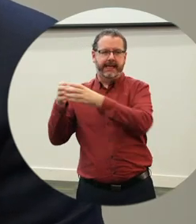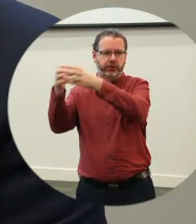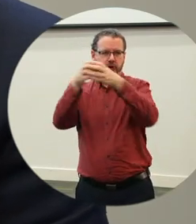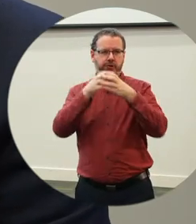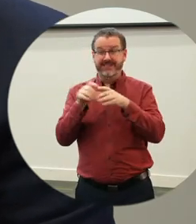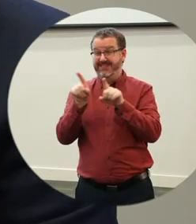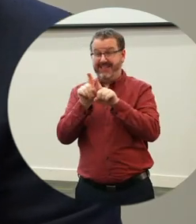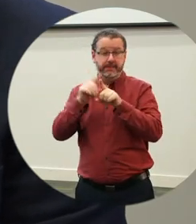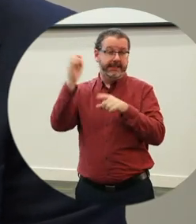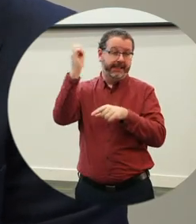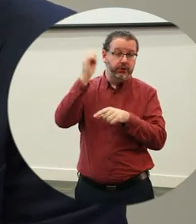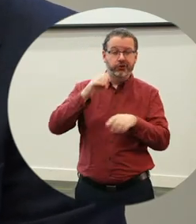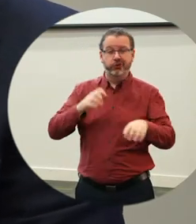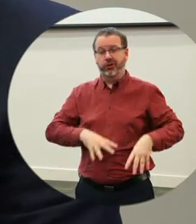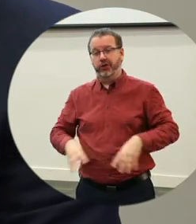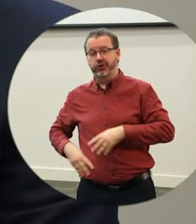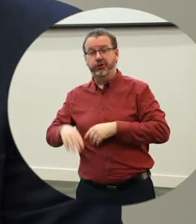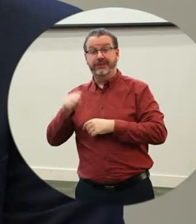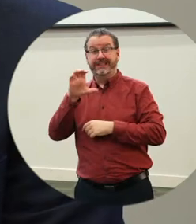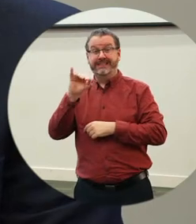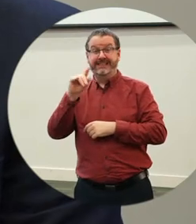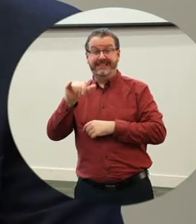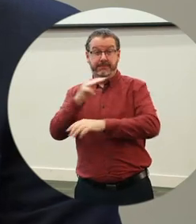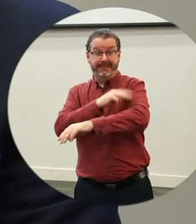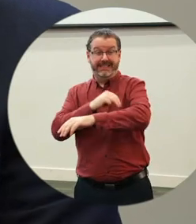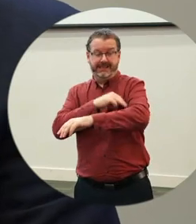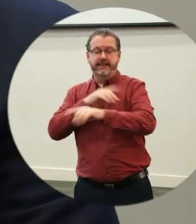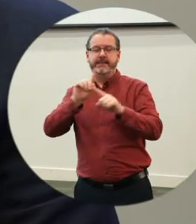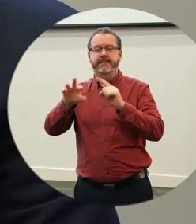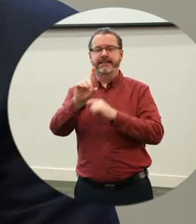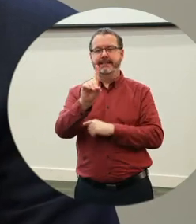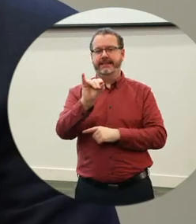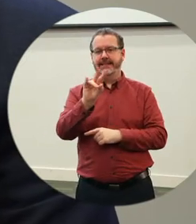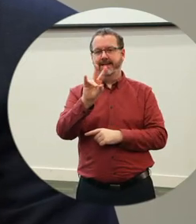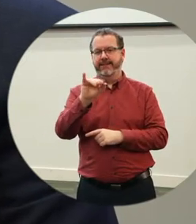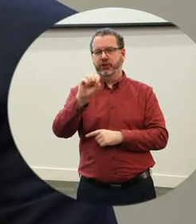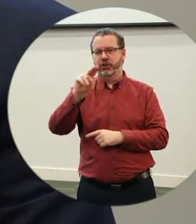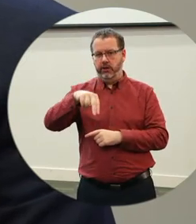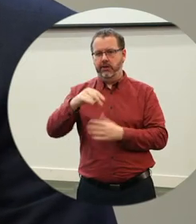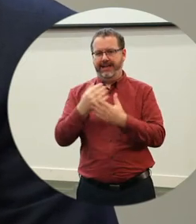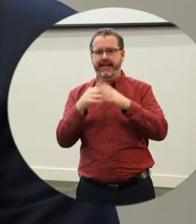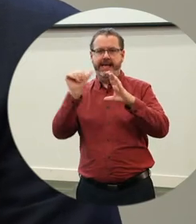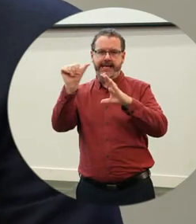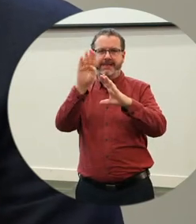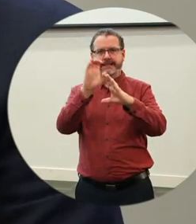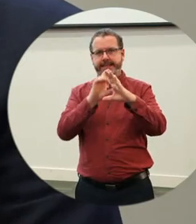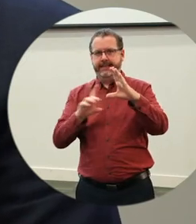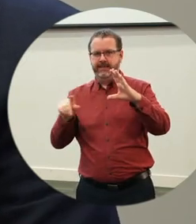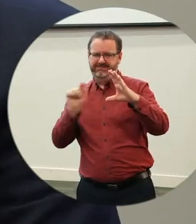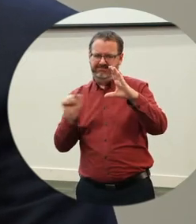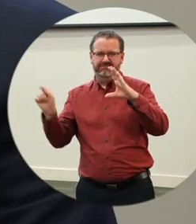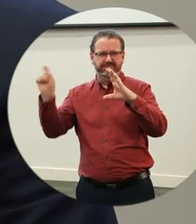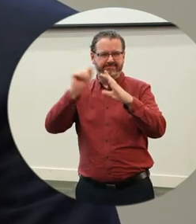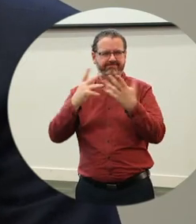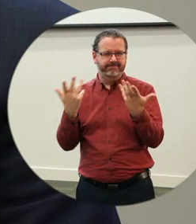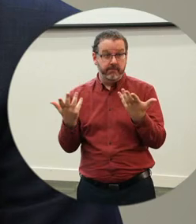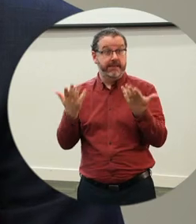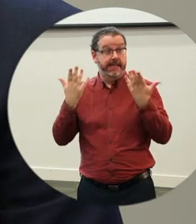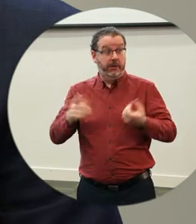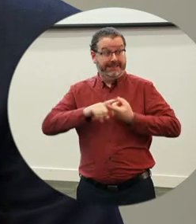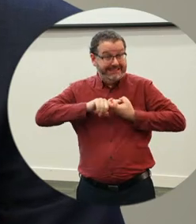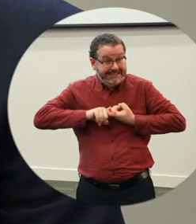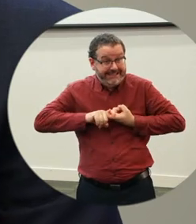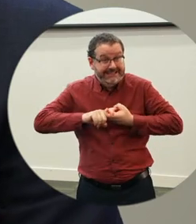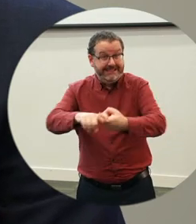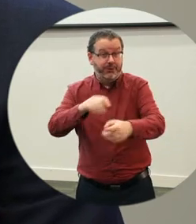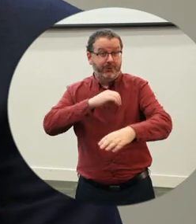English and Scottish cities and Welsh cities, on a divisional basis, A, B, C, D, E, and F. To this day,